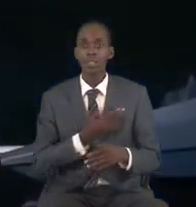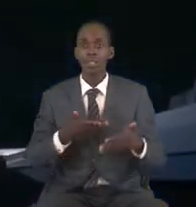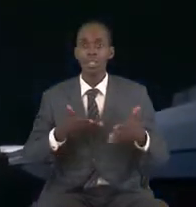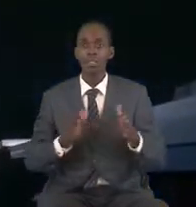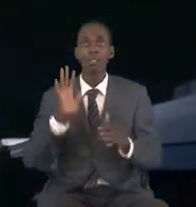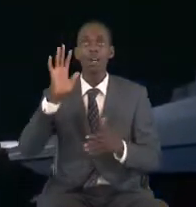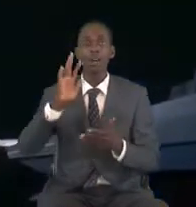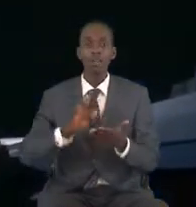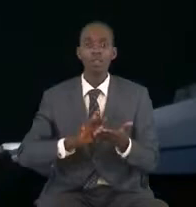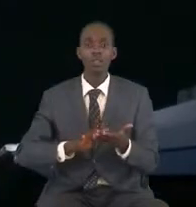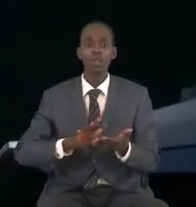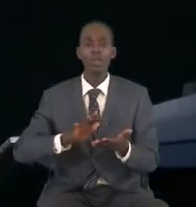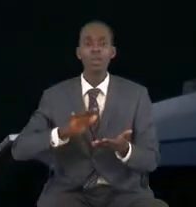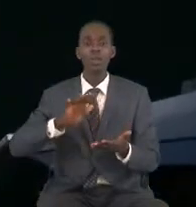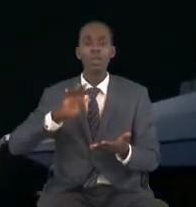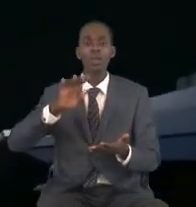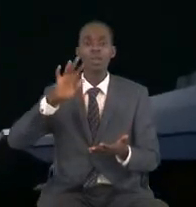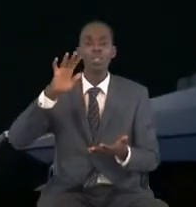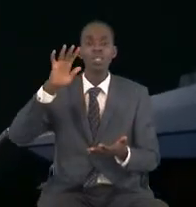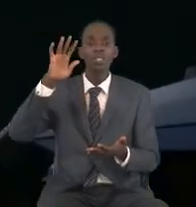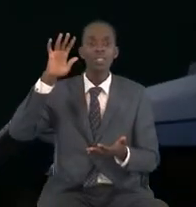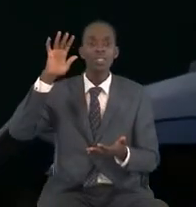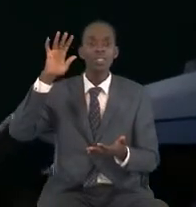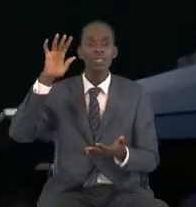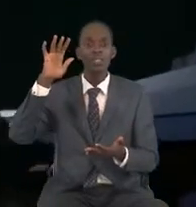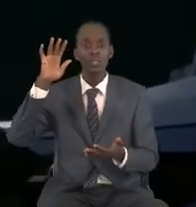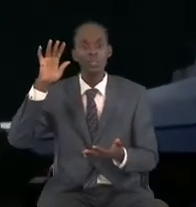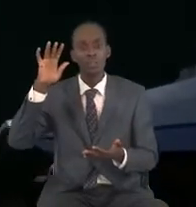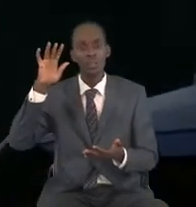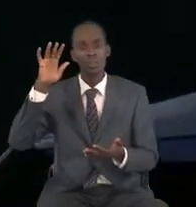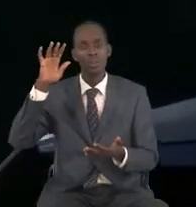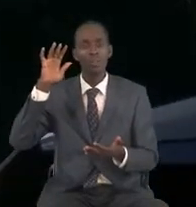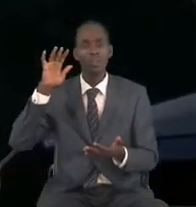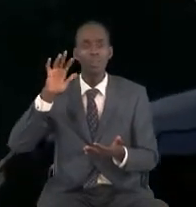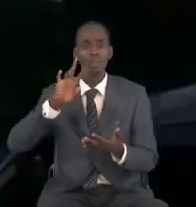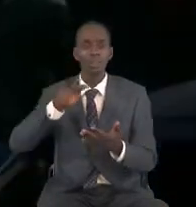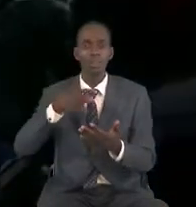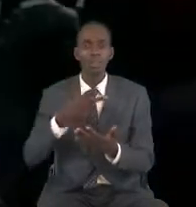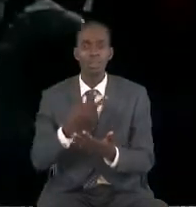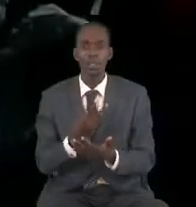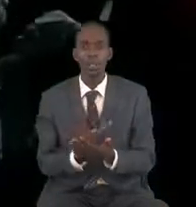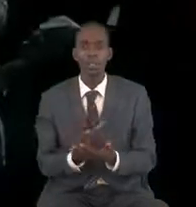let your glory come